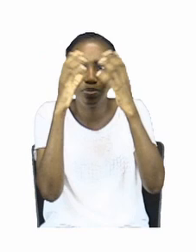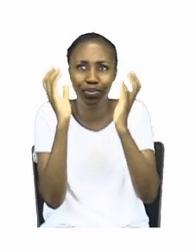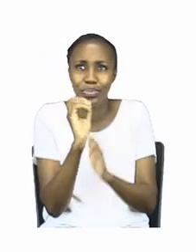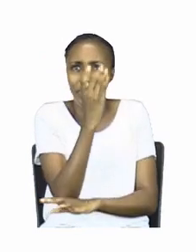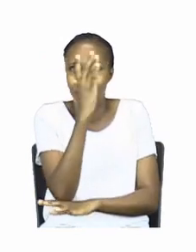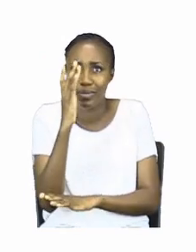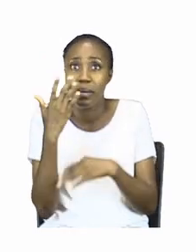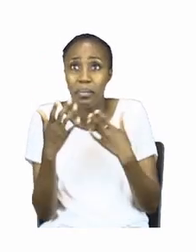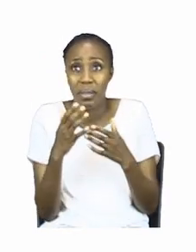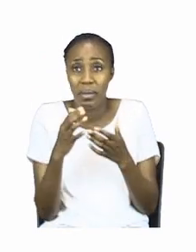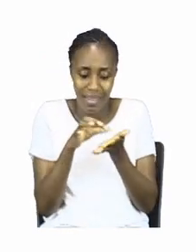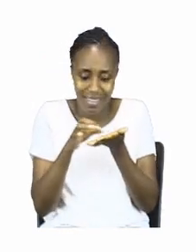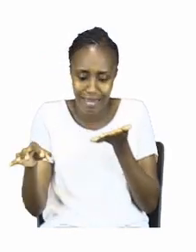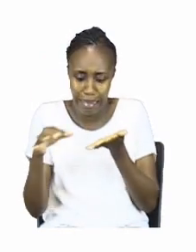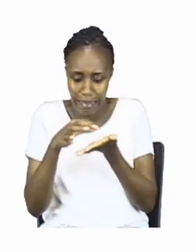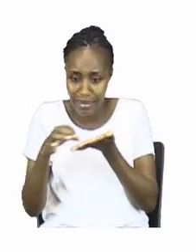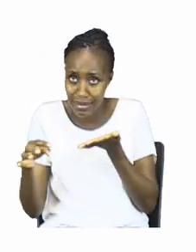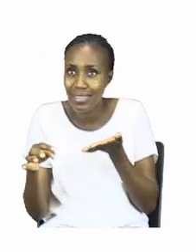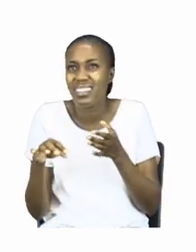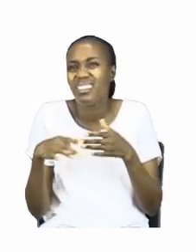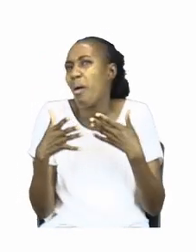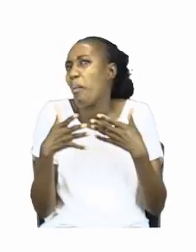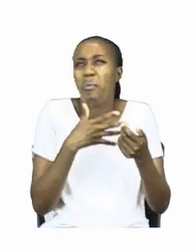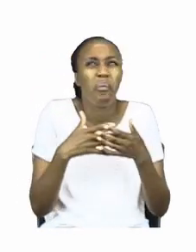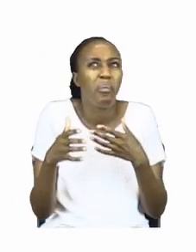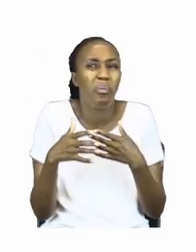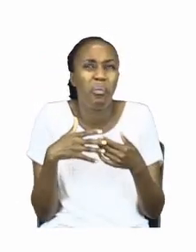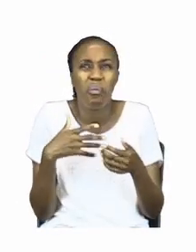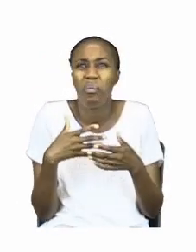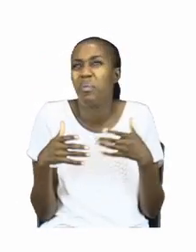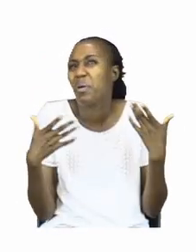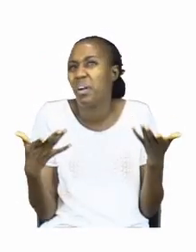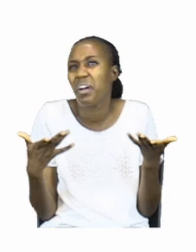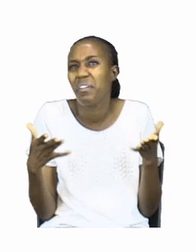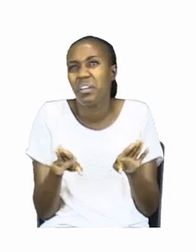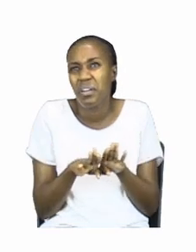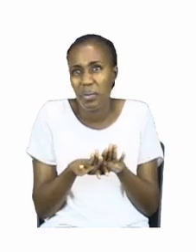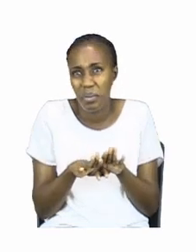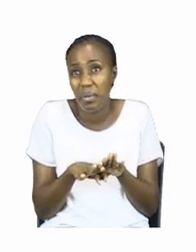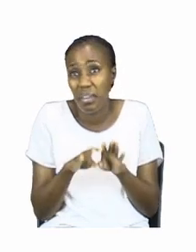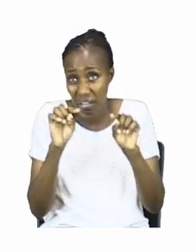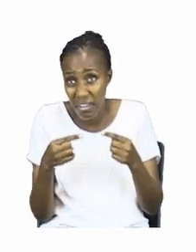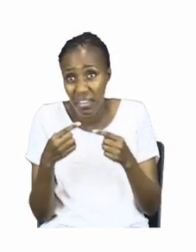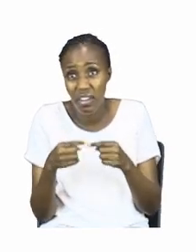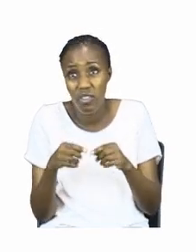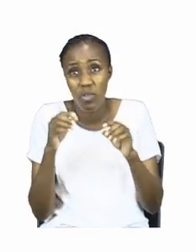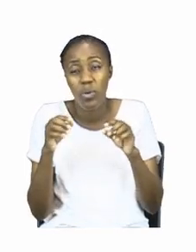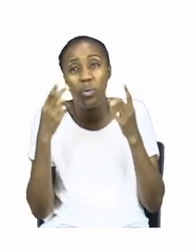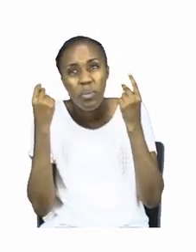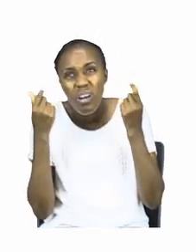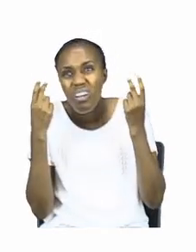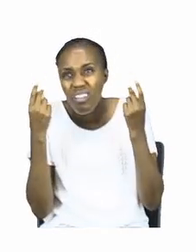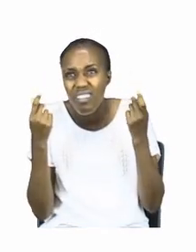pods or seeds or anything that you can find outside from a plant, and then you can go